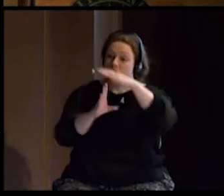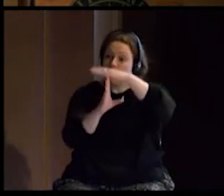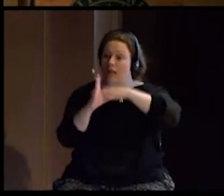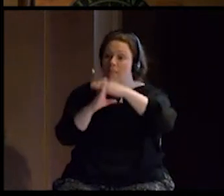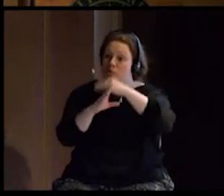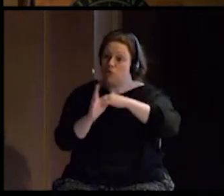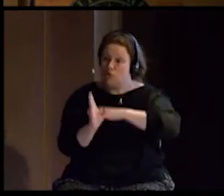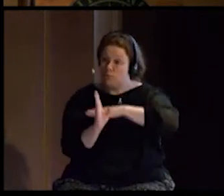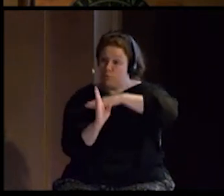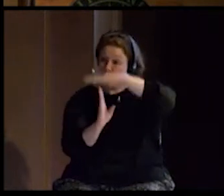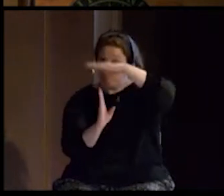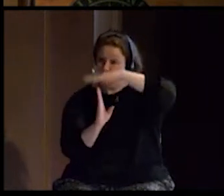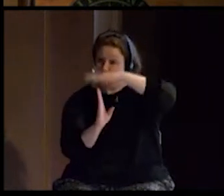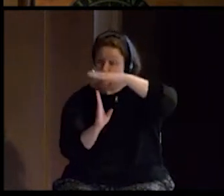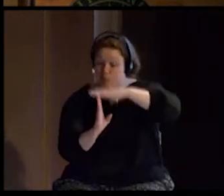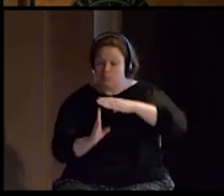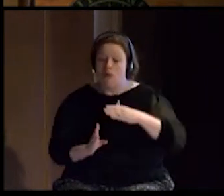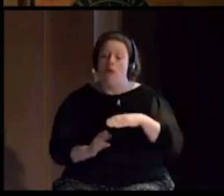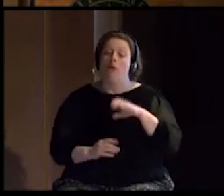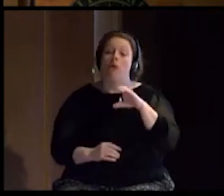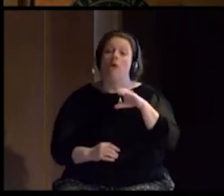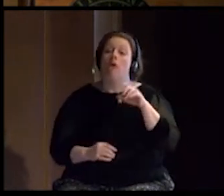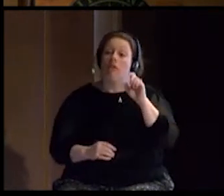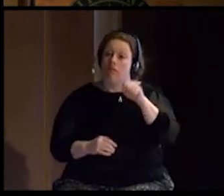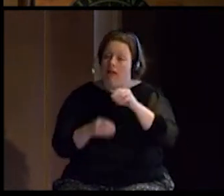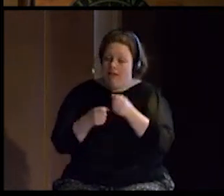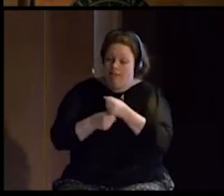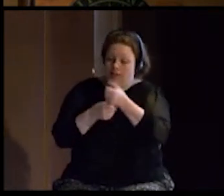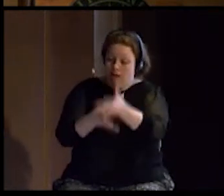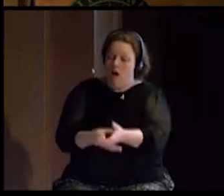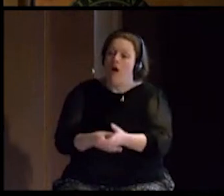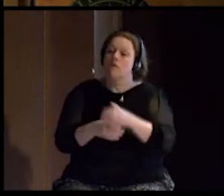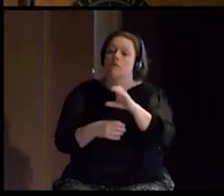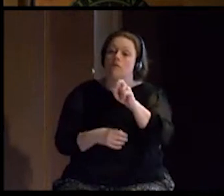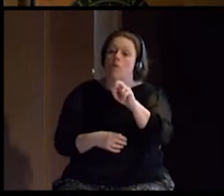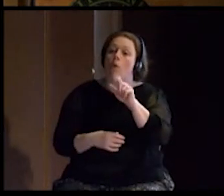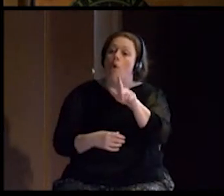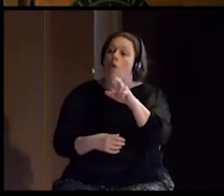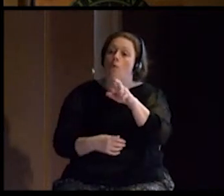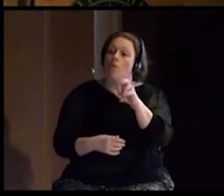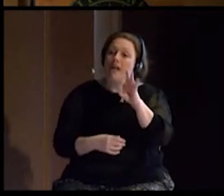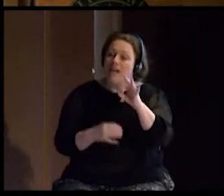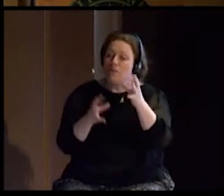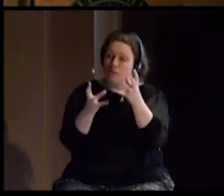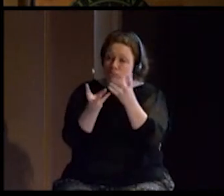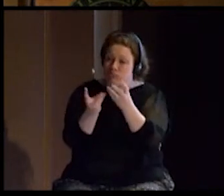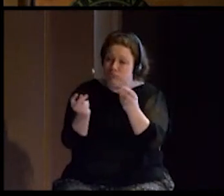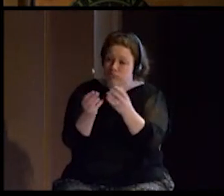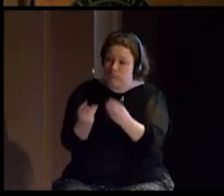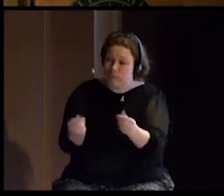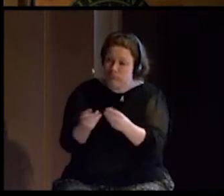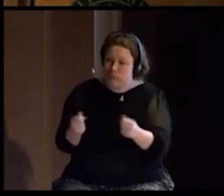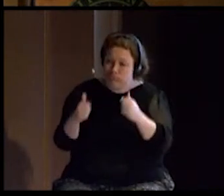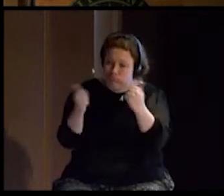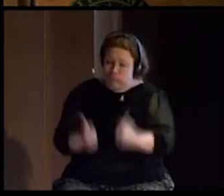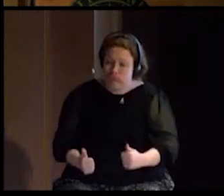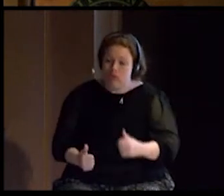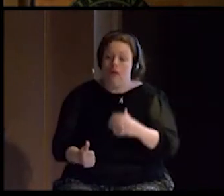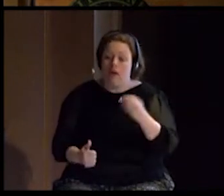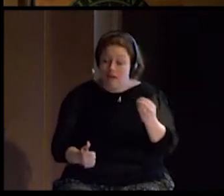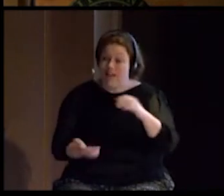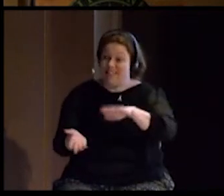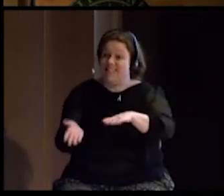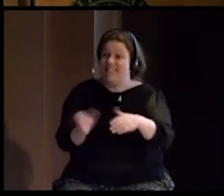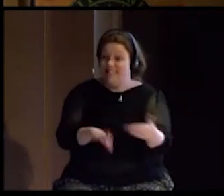reefs, lead to the breakdown of corals with the endosymbiotic algae, which ultimately leads to coral bleaching and death of